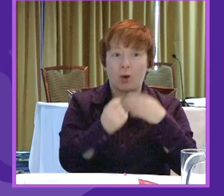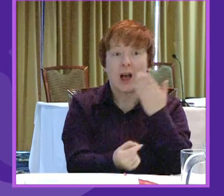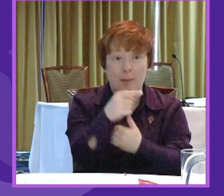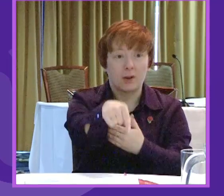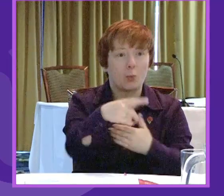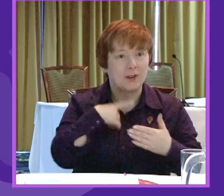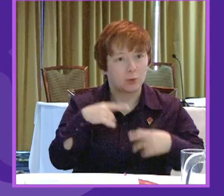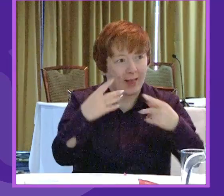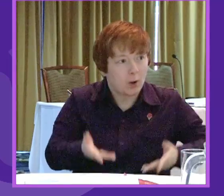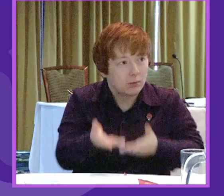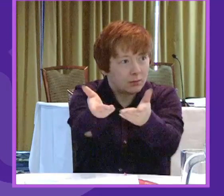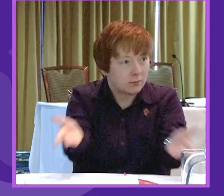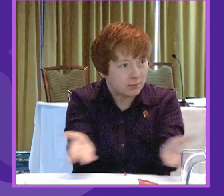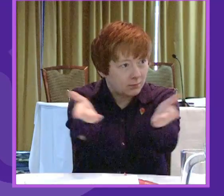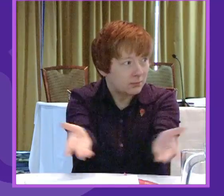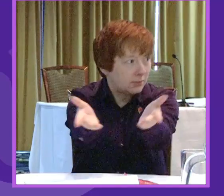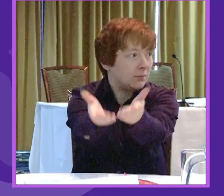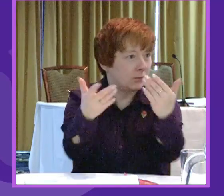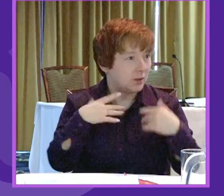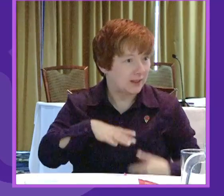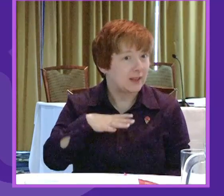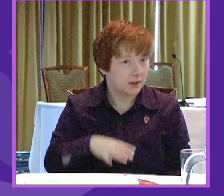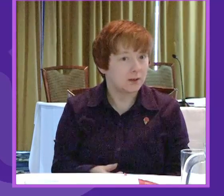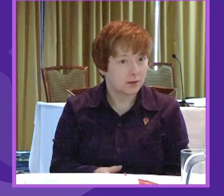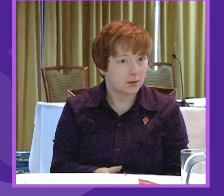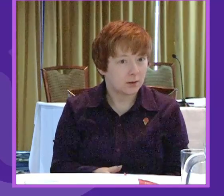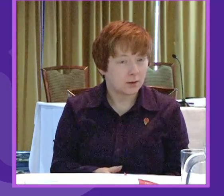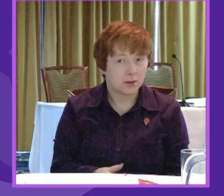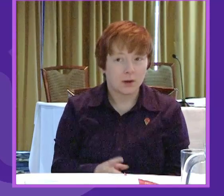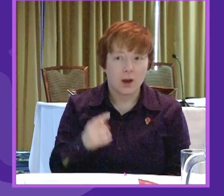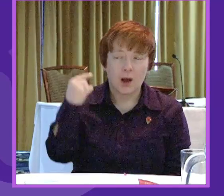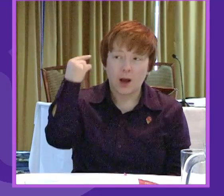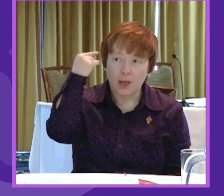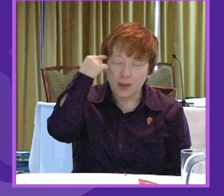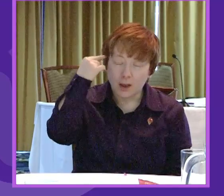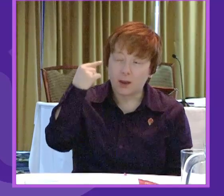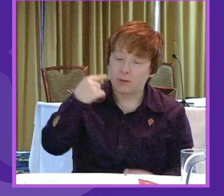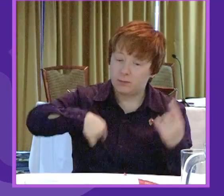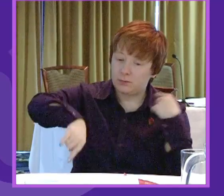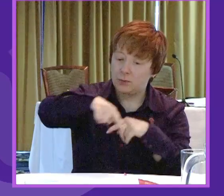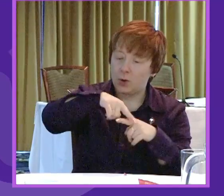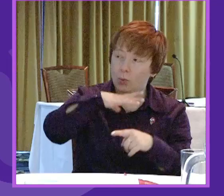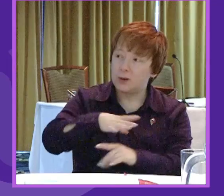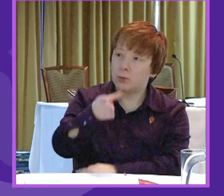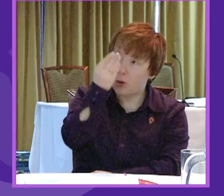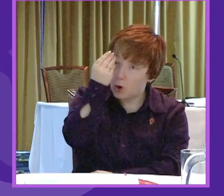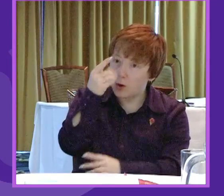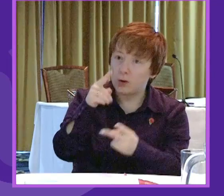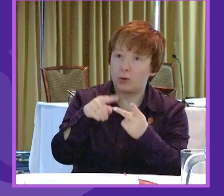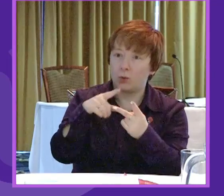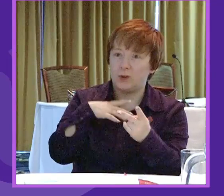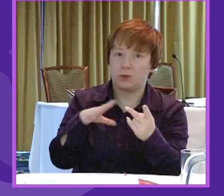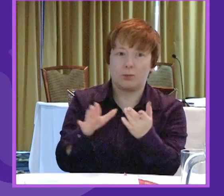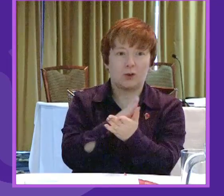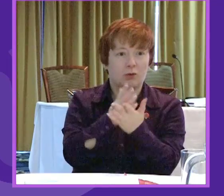make these things happen that are in the 5-year forward view for mental health. Because I think to innovate and to learn, we